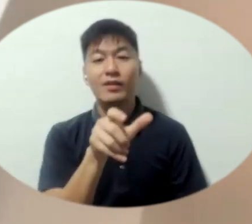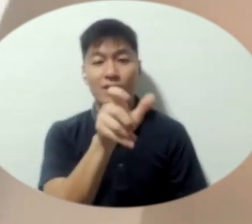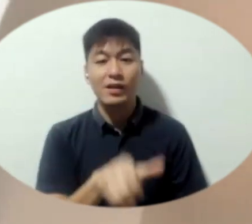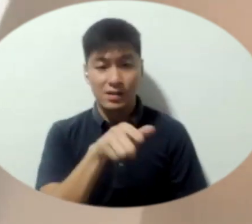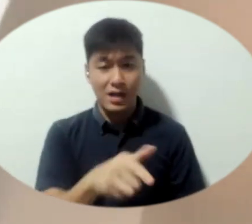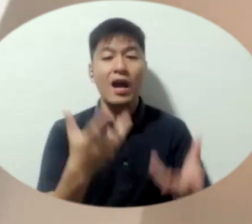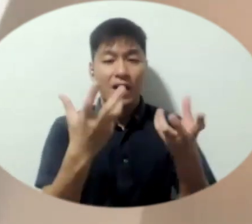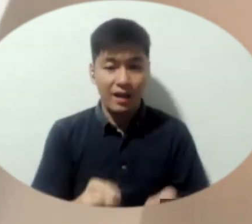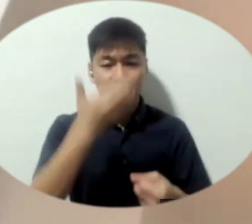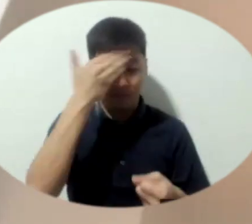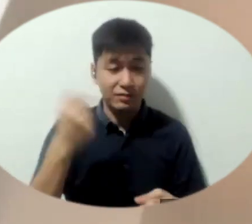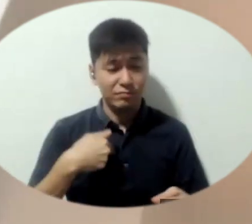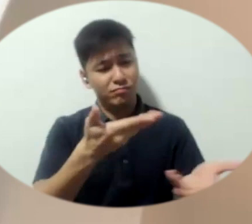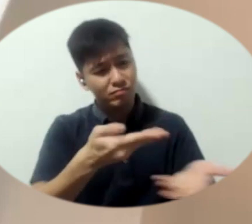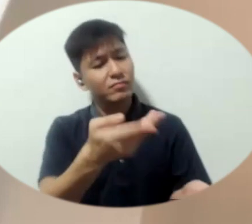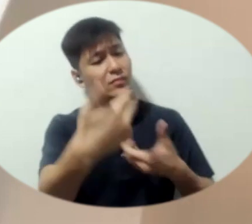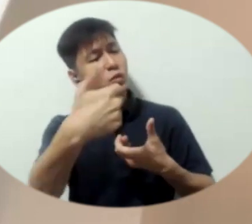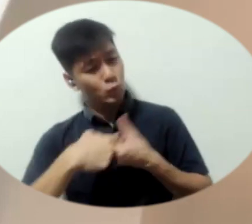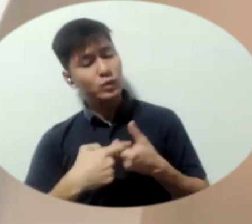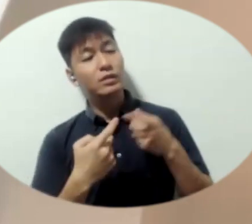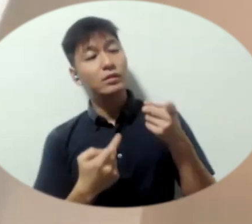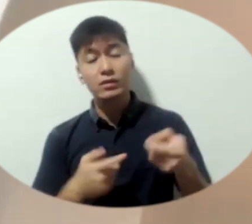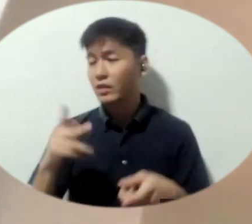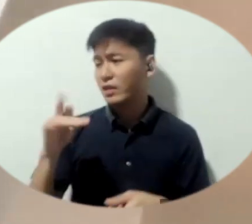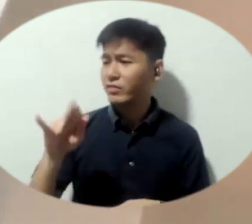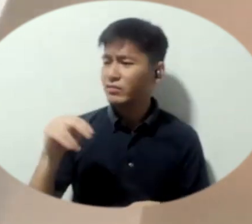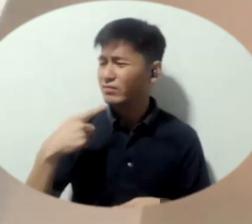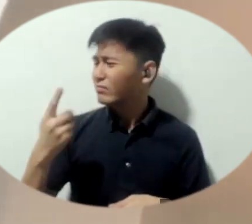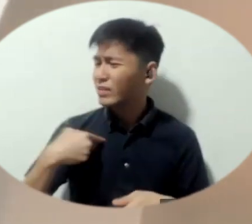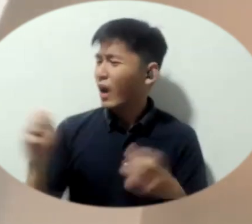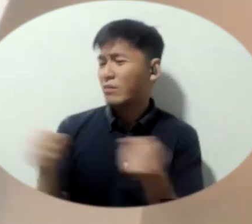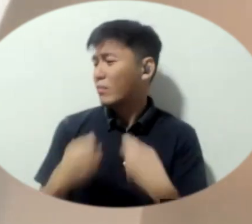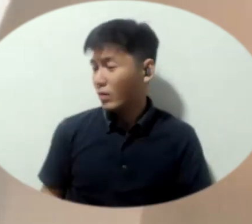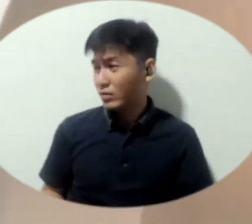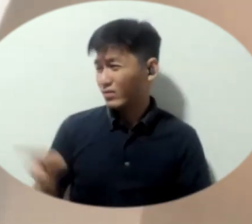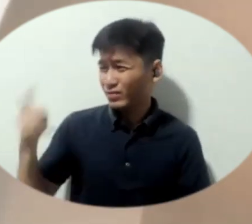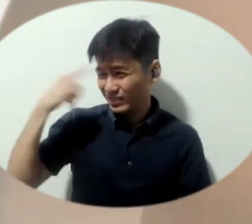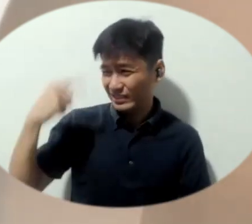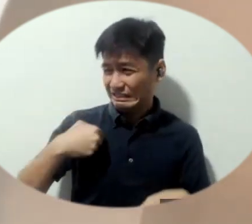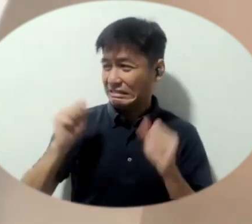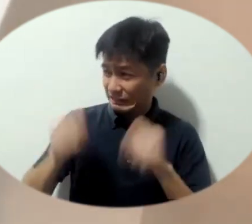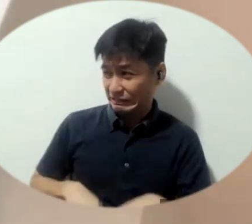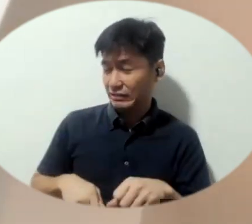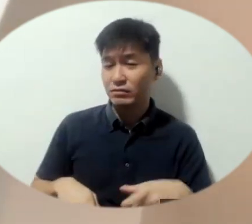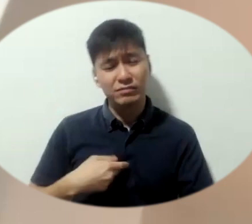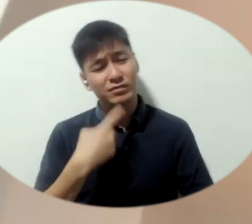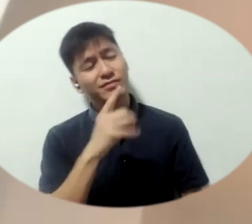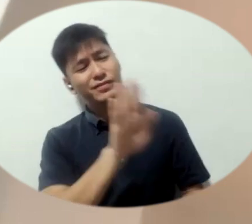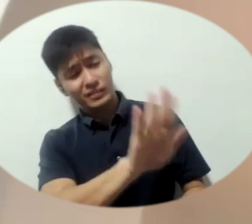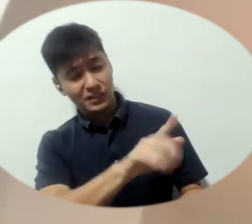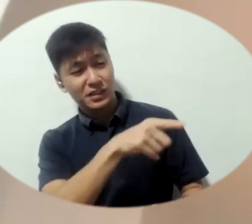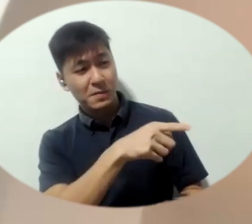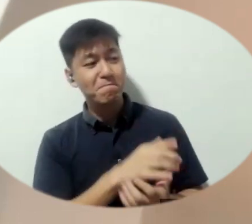he said, I don't think I can. Do you think I can? And I said, Kevin, I think